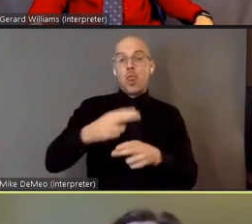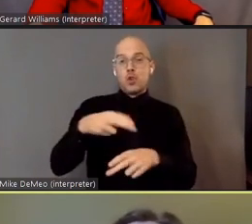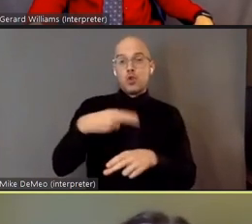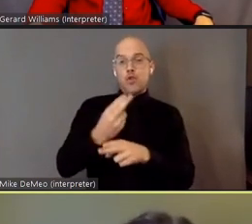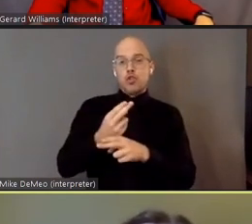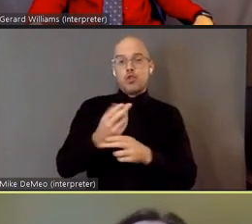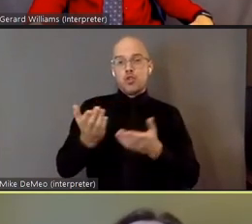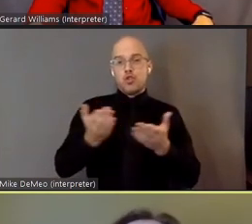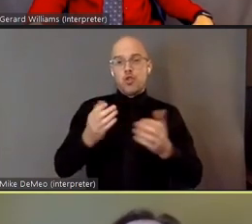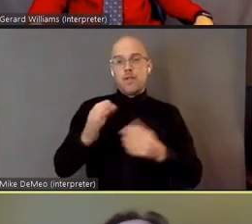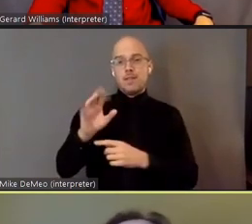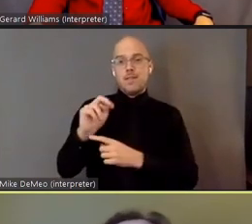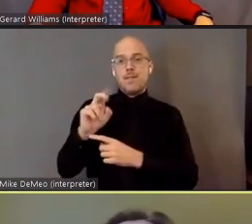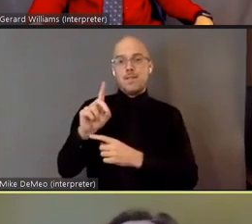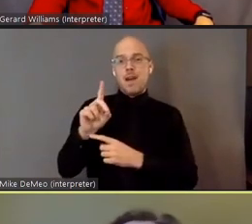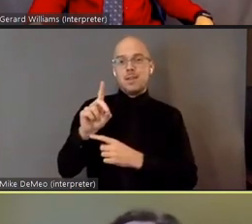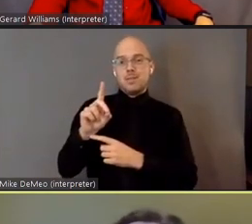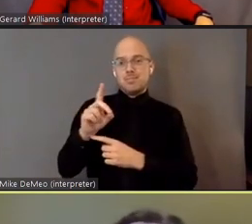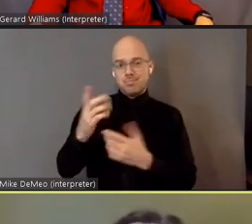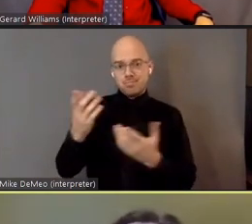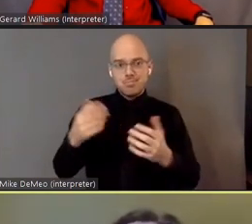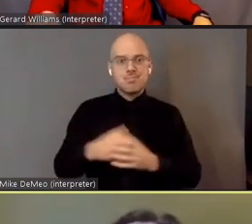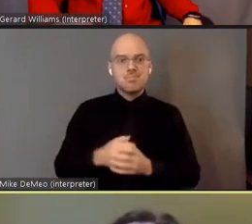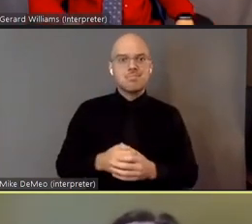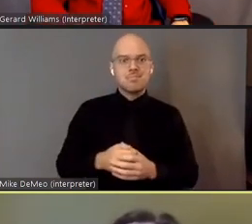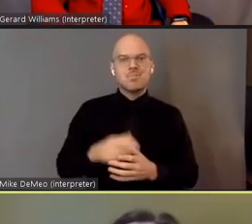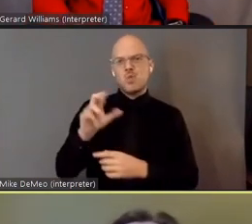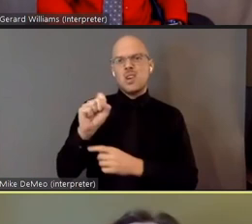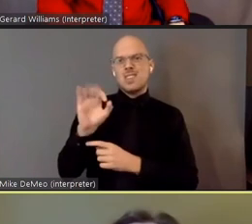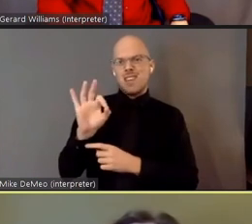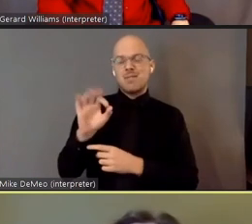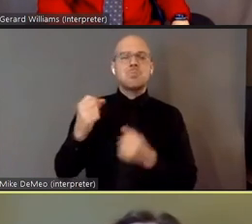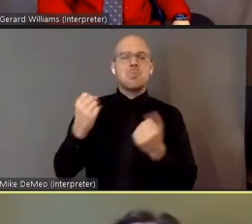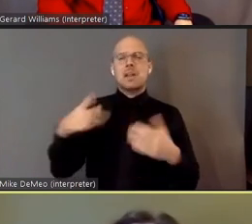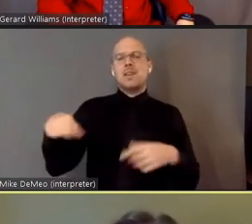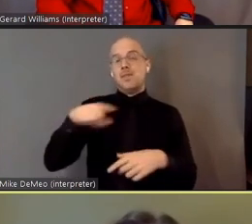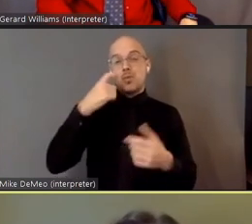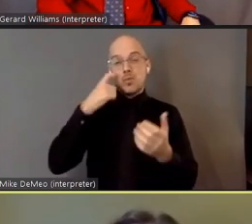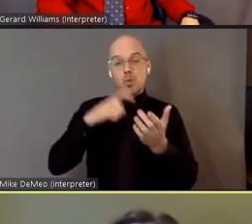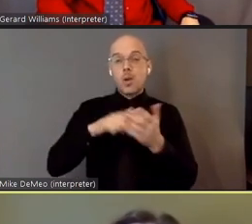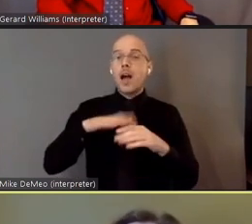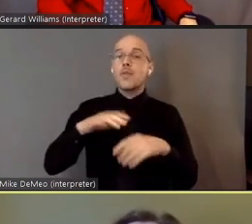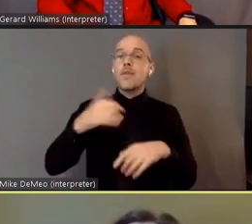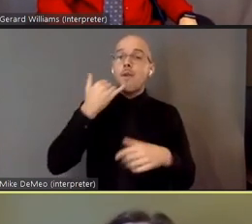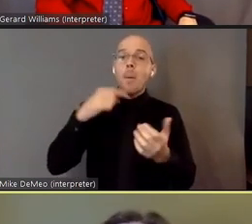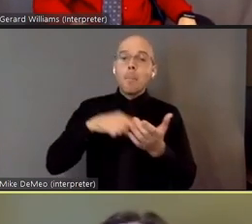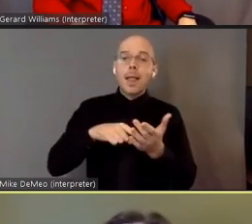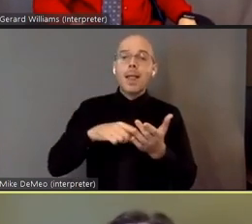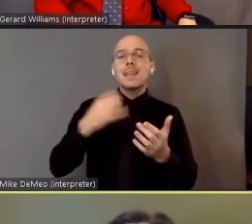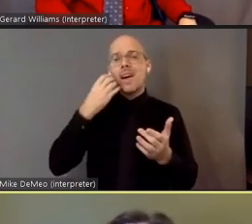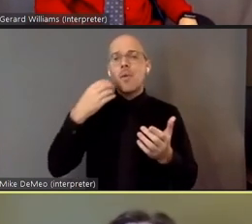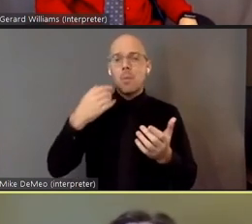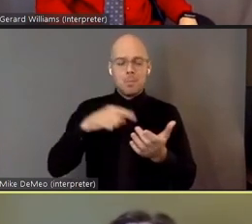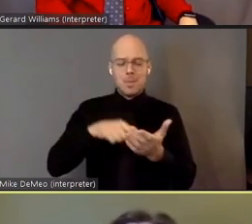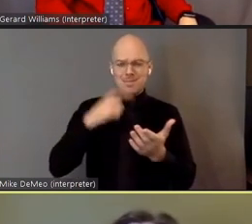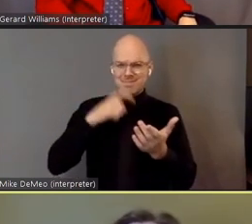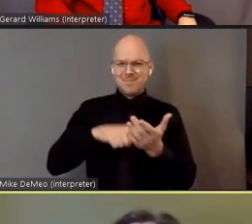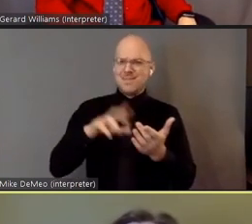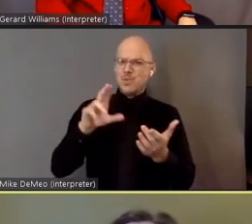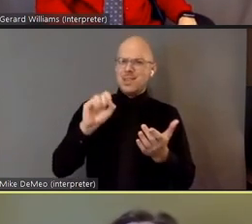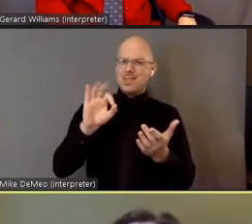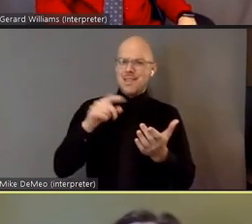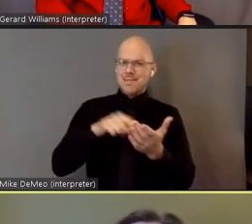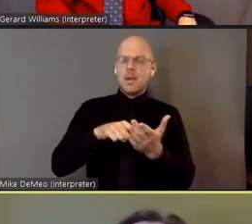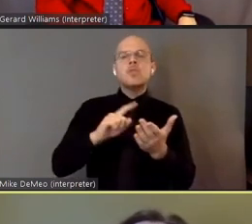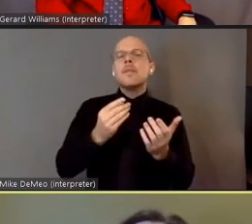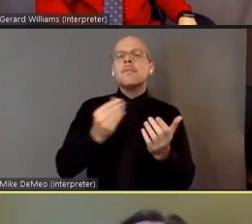So everybody sees Universal Service Fund charges on your phone bills or on your cell phone bills. It's just a few cents per